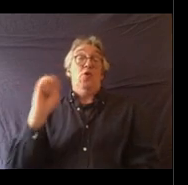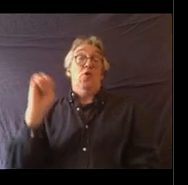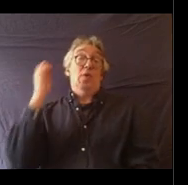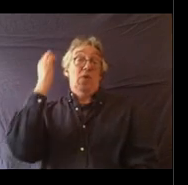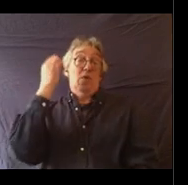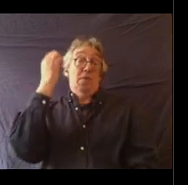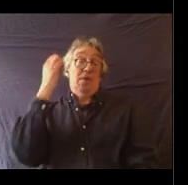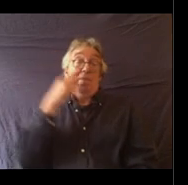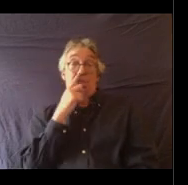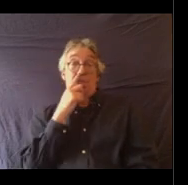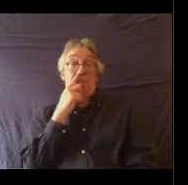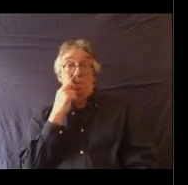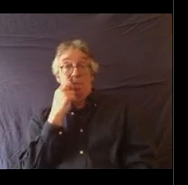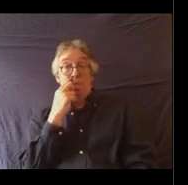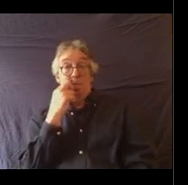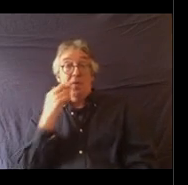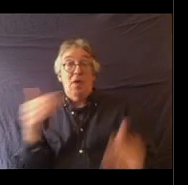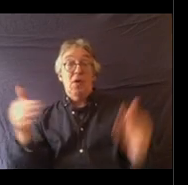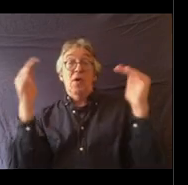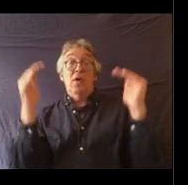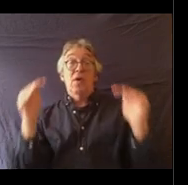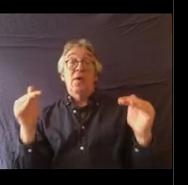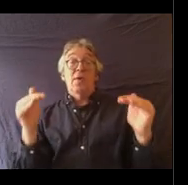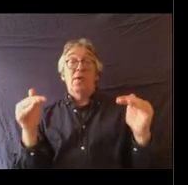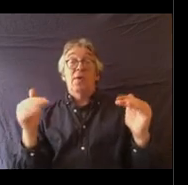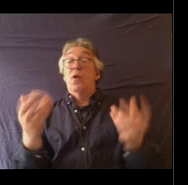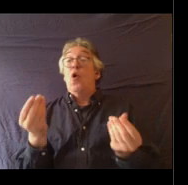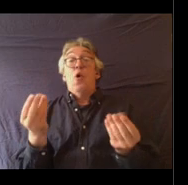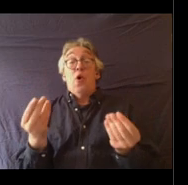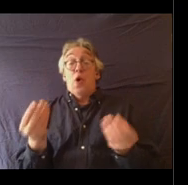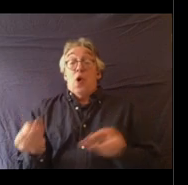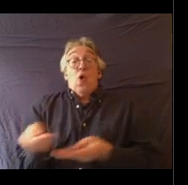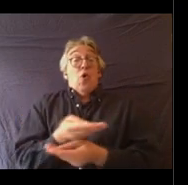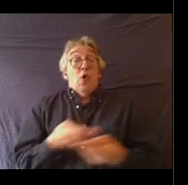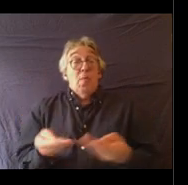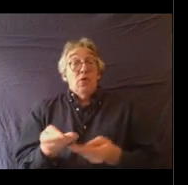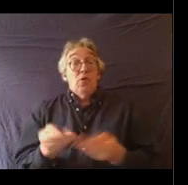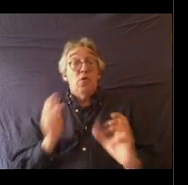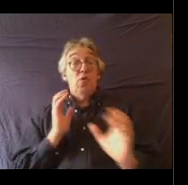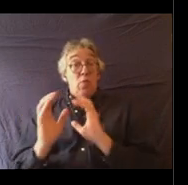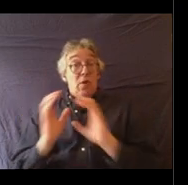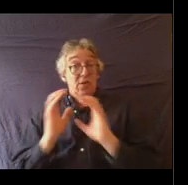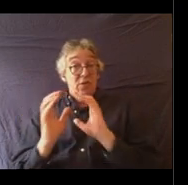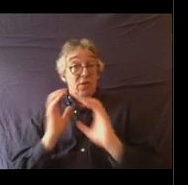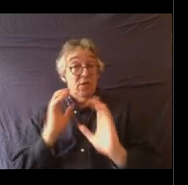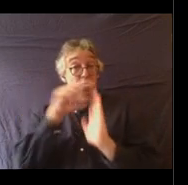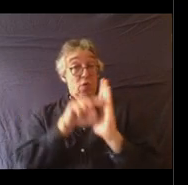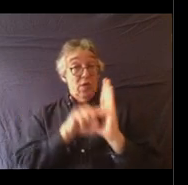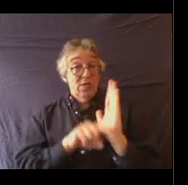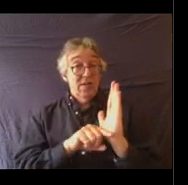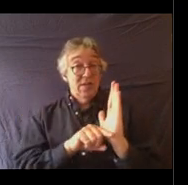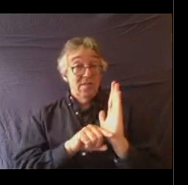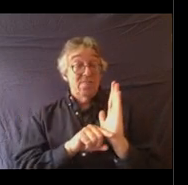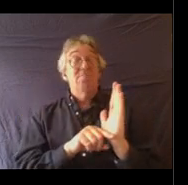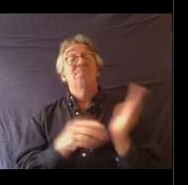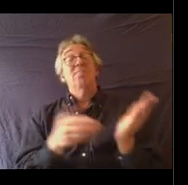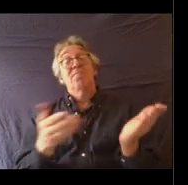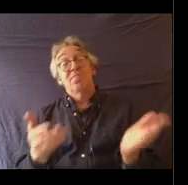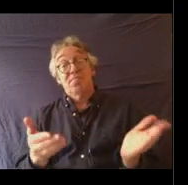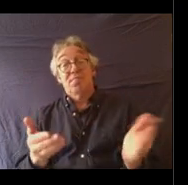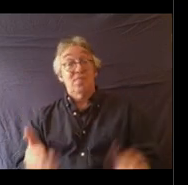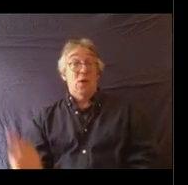touch upon commercial communication on the rules which we have here. So basically, we already had the